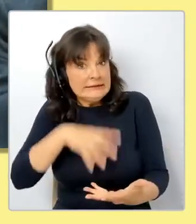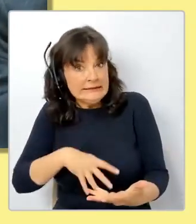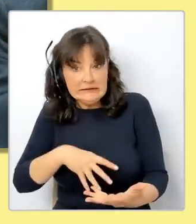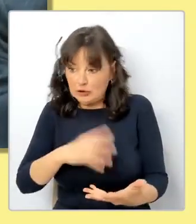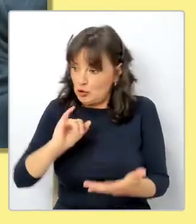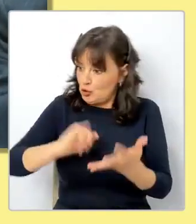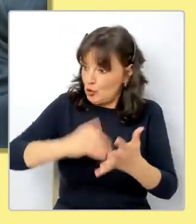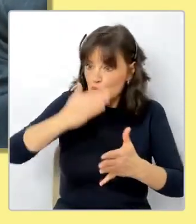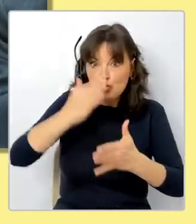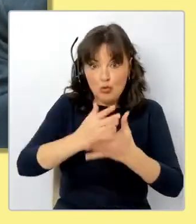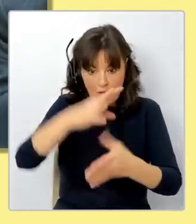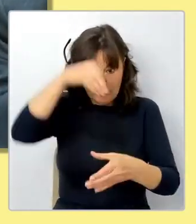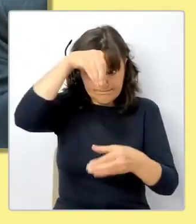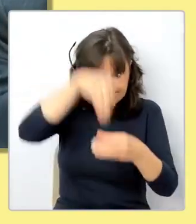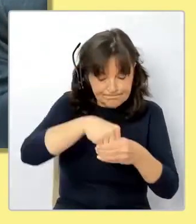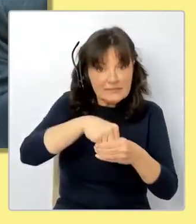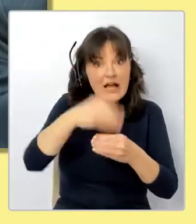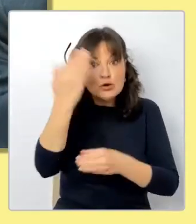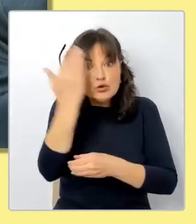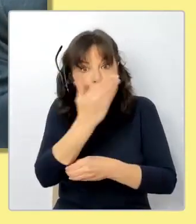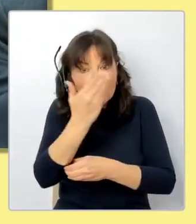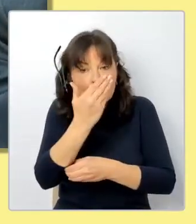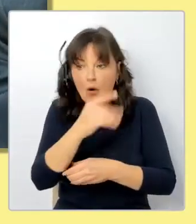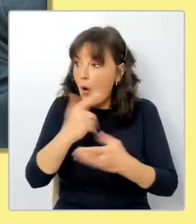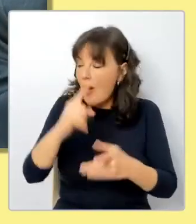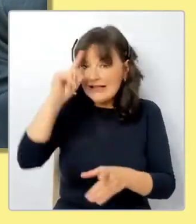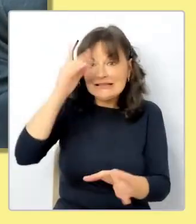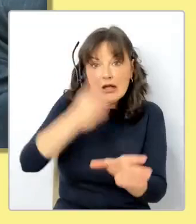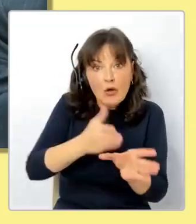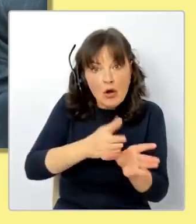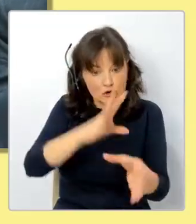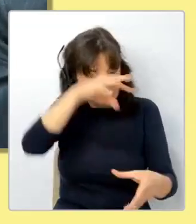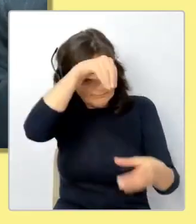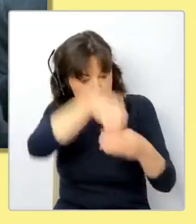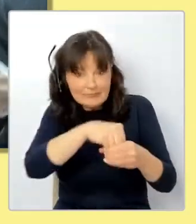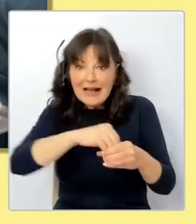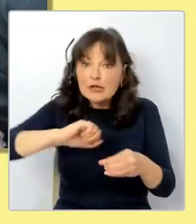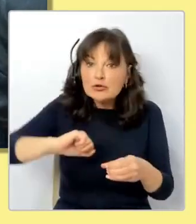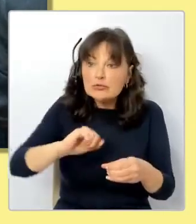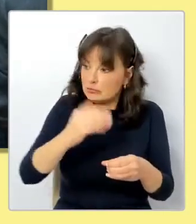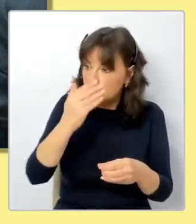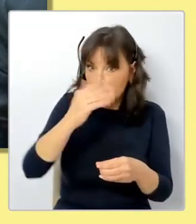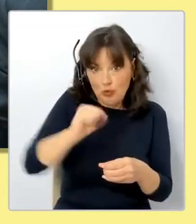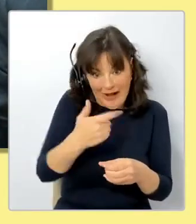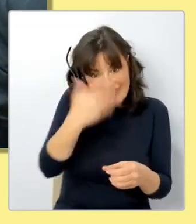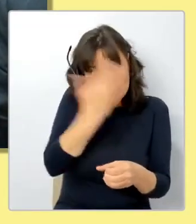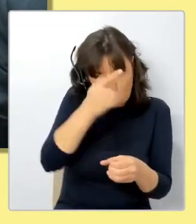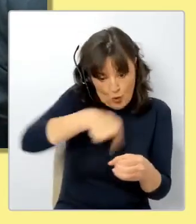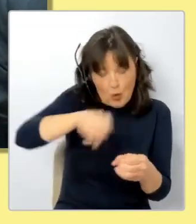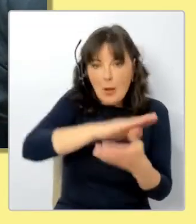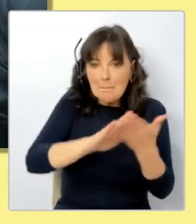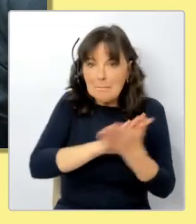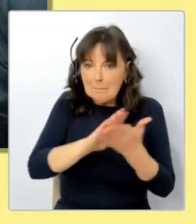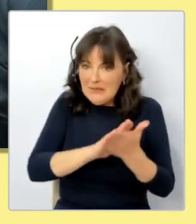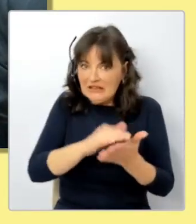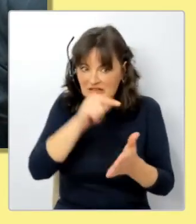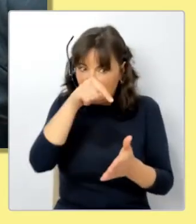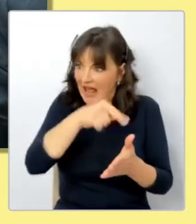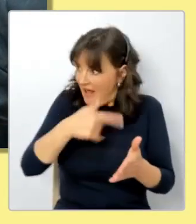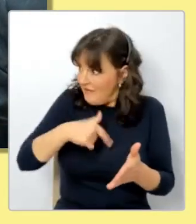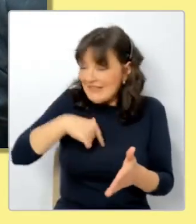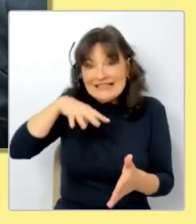worker in-house or a psychologist in-house, I think that's something that we should be looking at so that we can free up teachers in order to do their